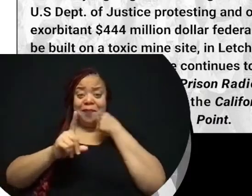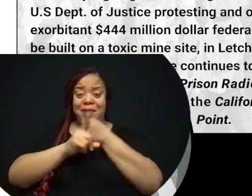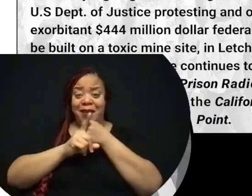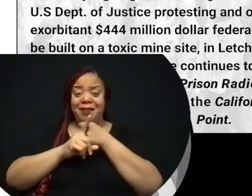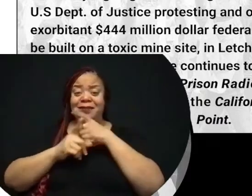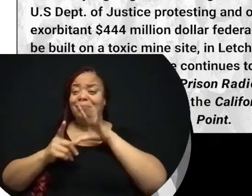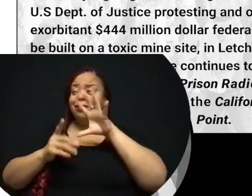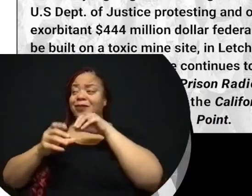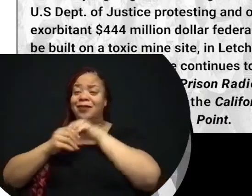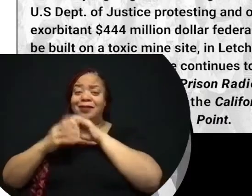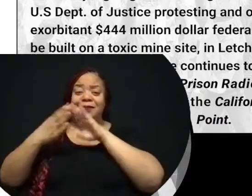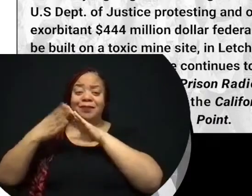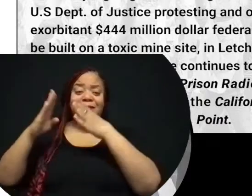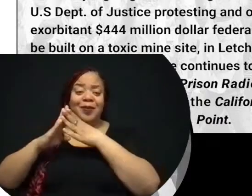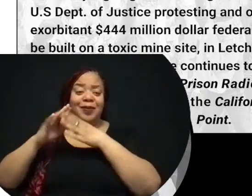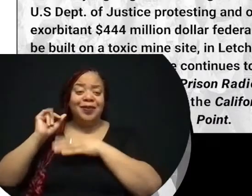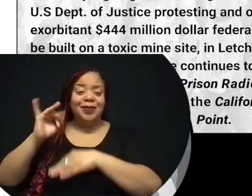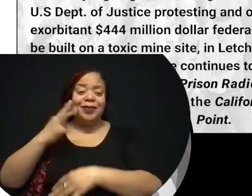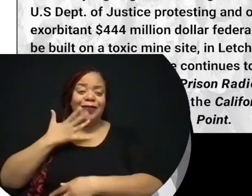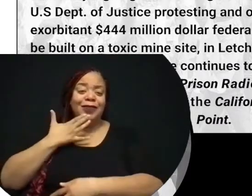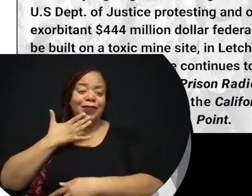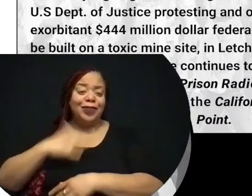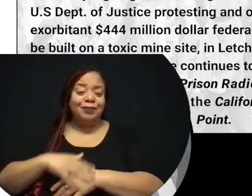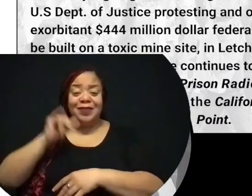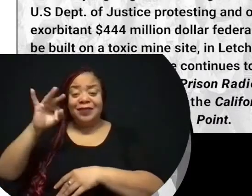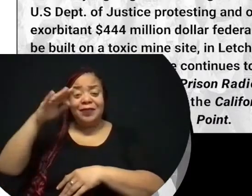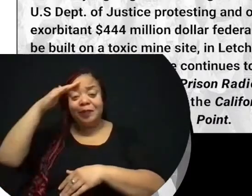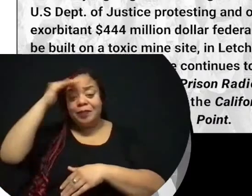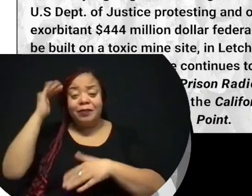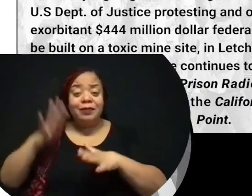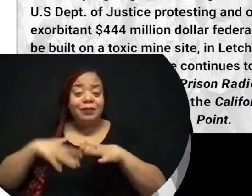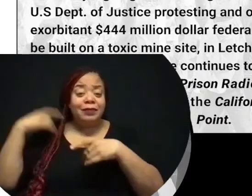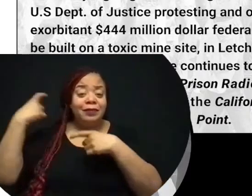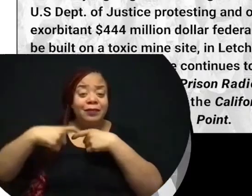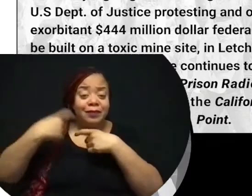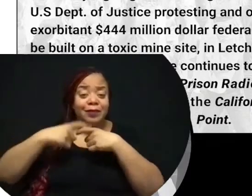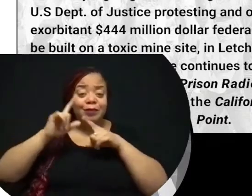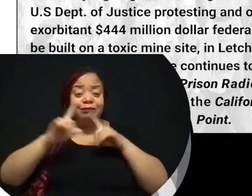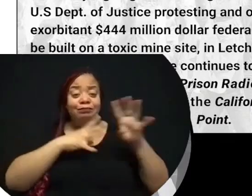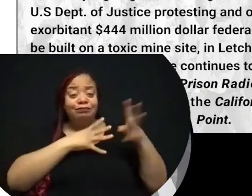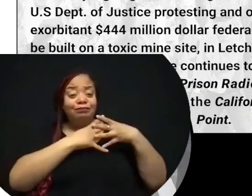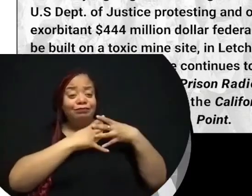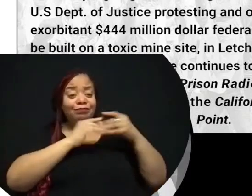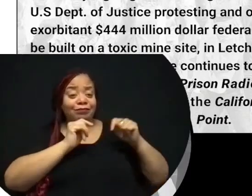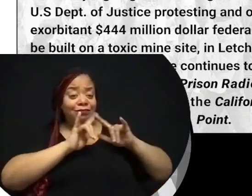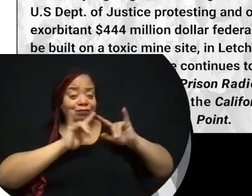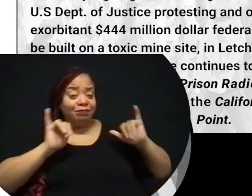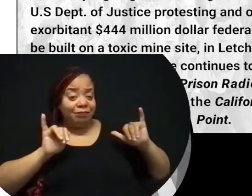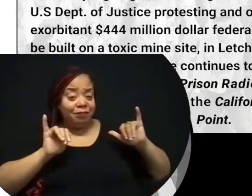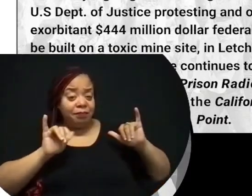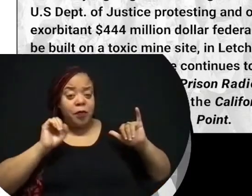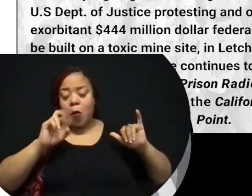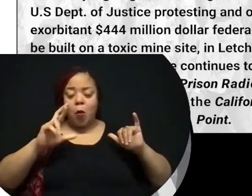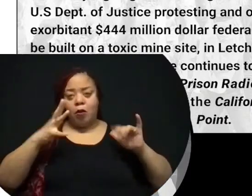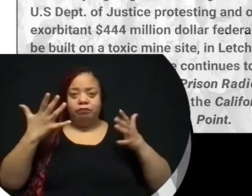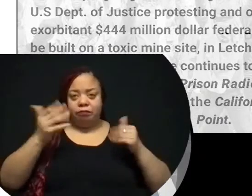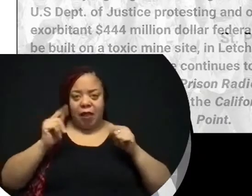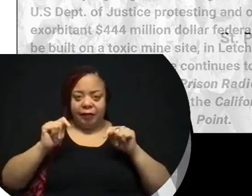would decrease an astonishing 40% overall. With a number that